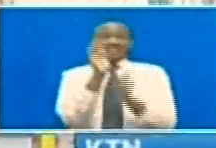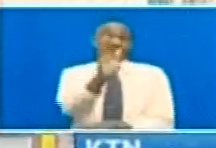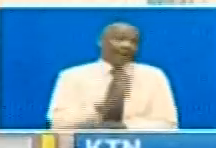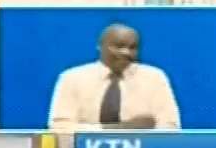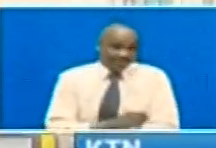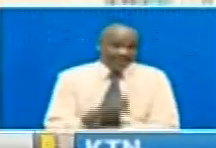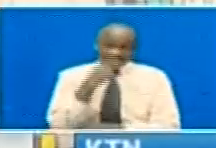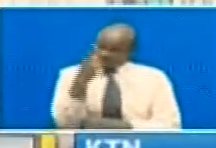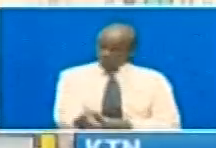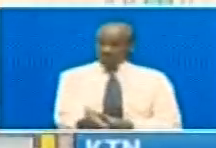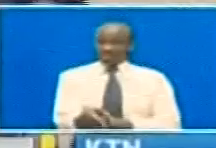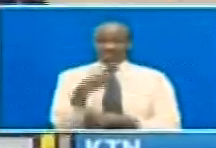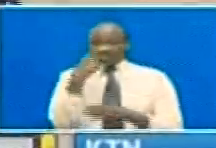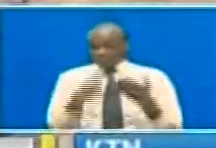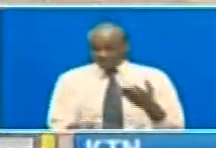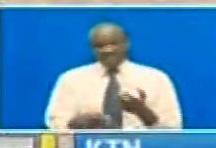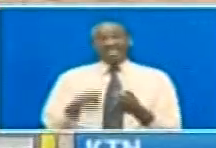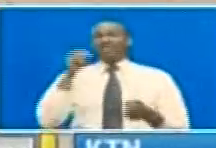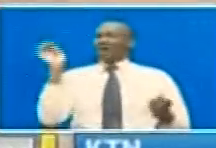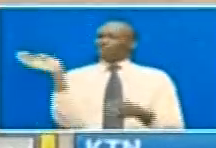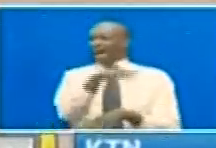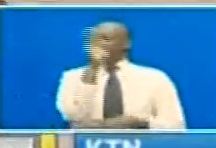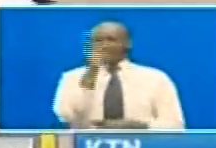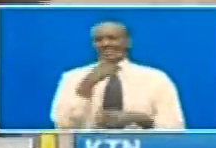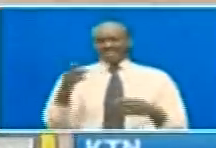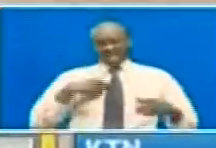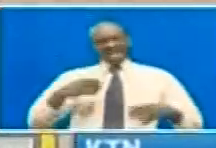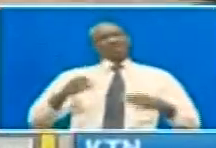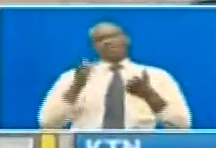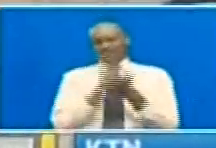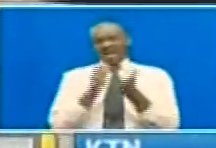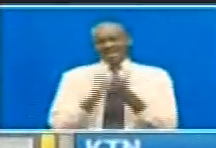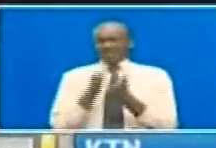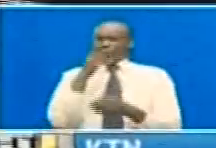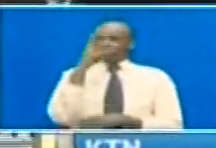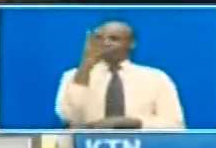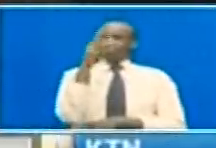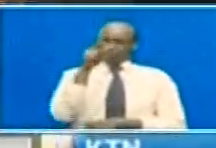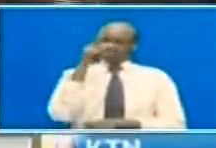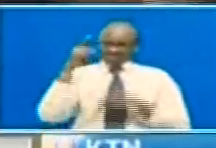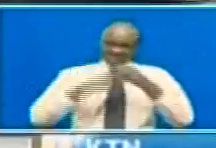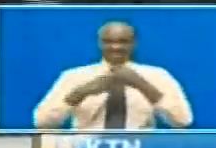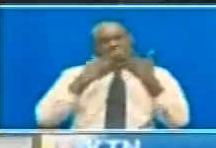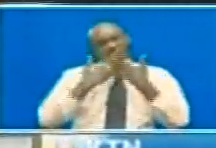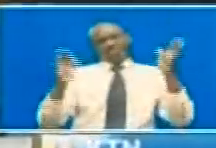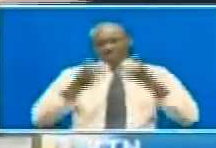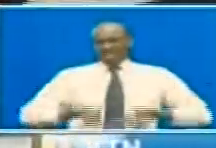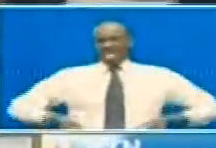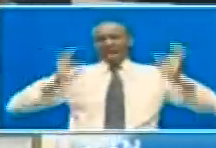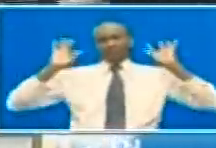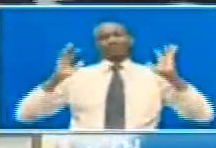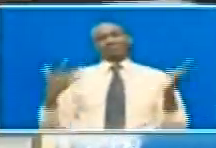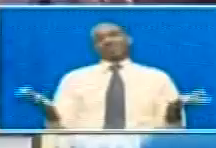The state granary said to have turned them away, saying it had exhausted the 4.6 billion shillings allocated for